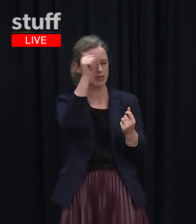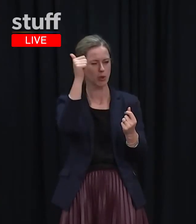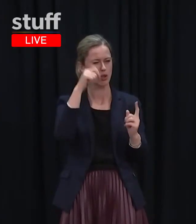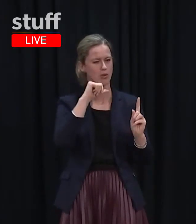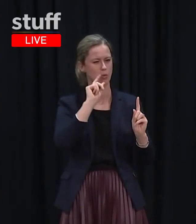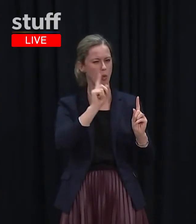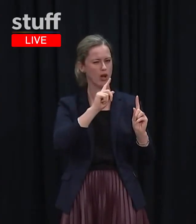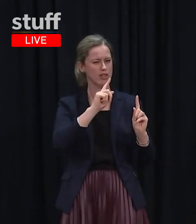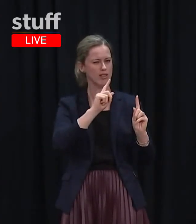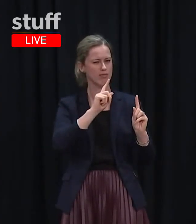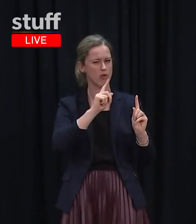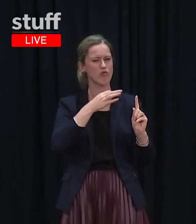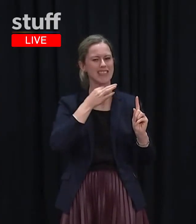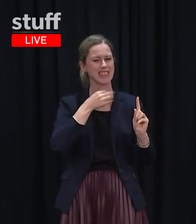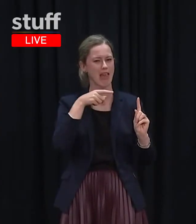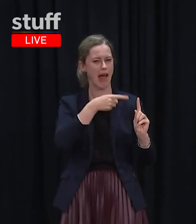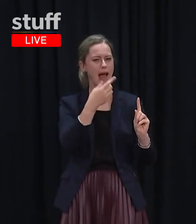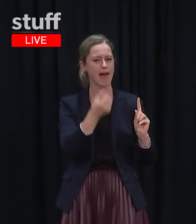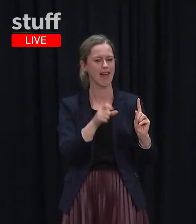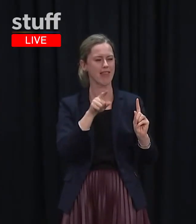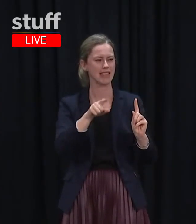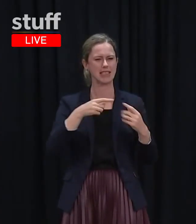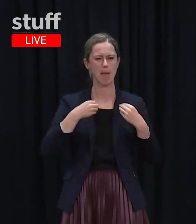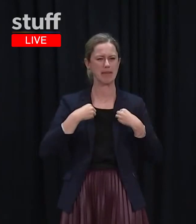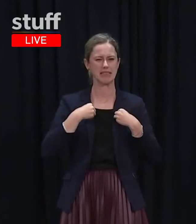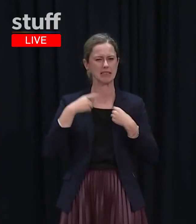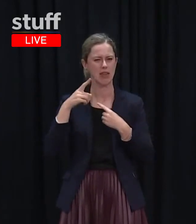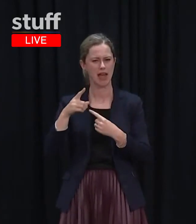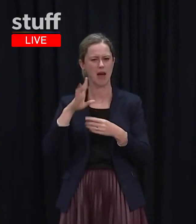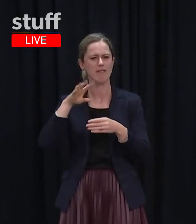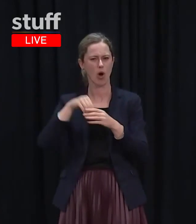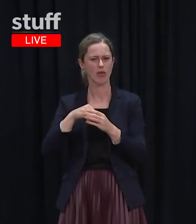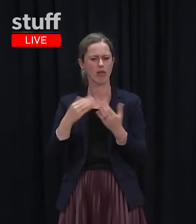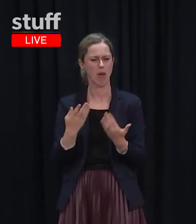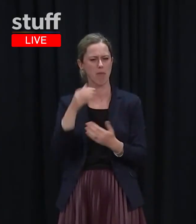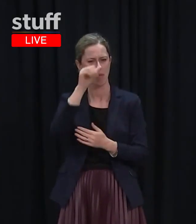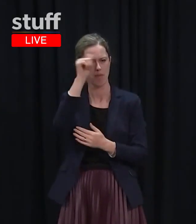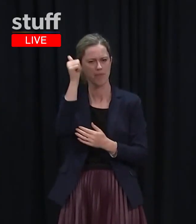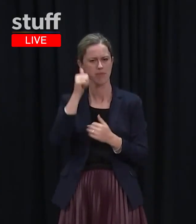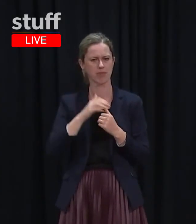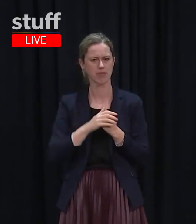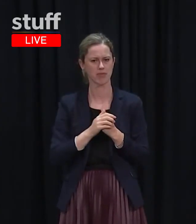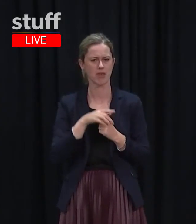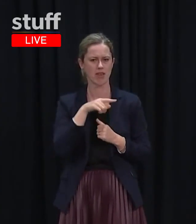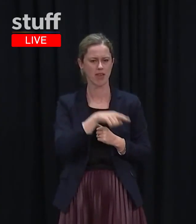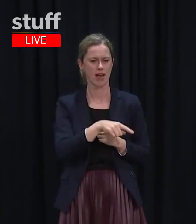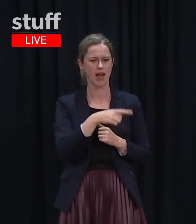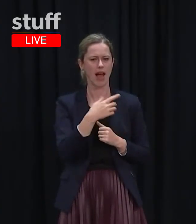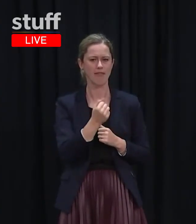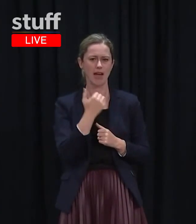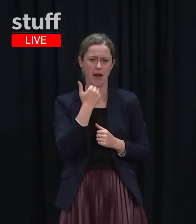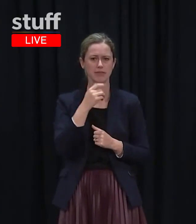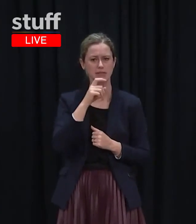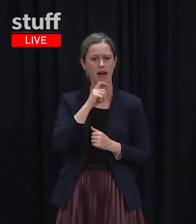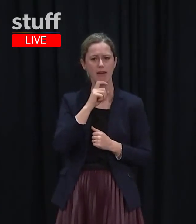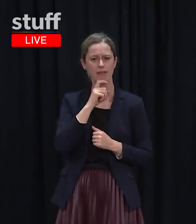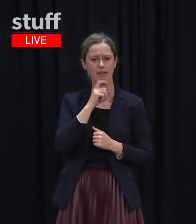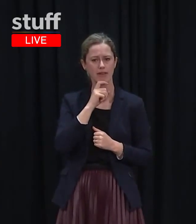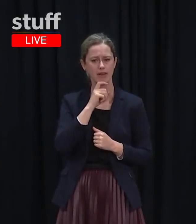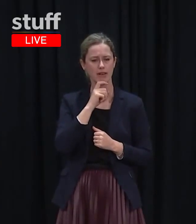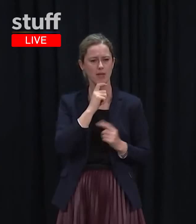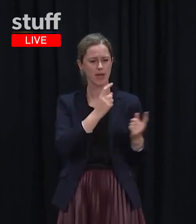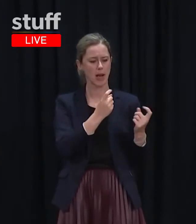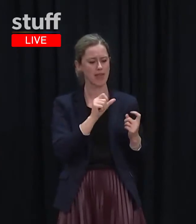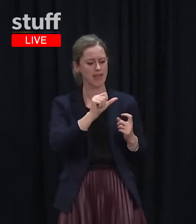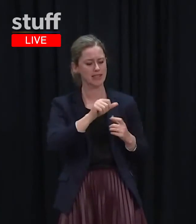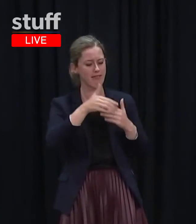what level of care they might need. That's their routine business. So they're very involved at the moment. certainly have the capacity. But as we move into